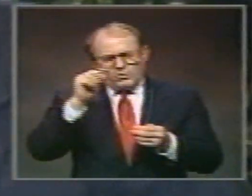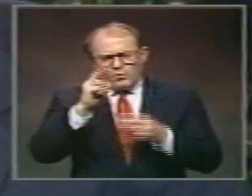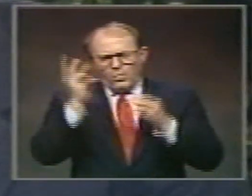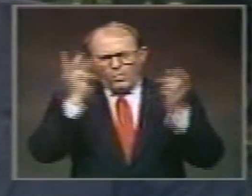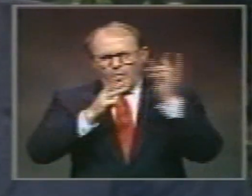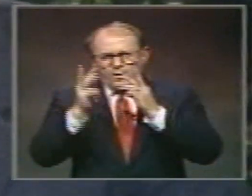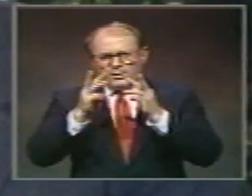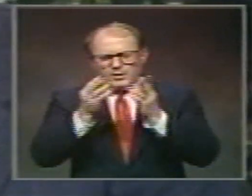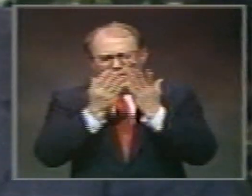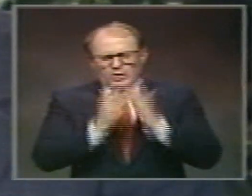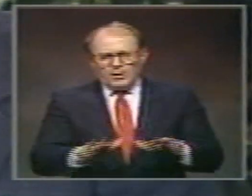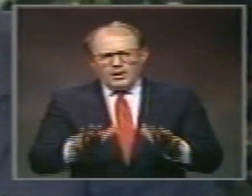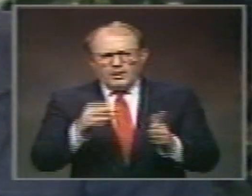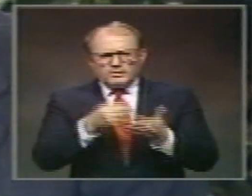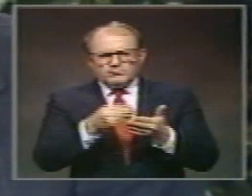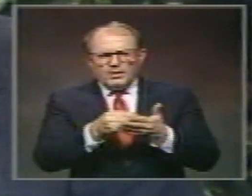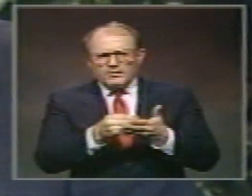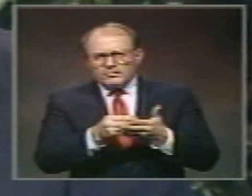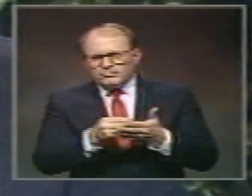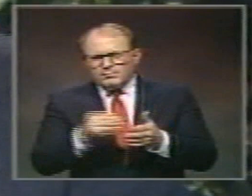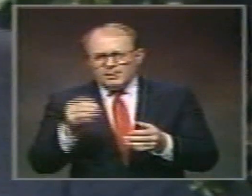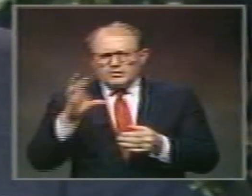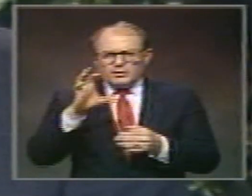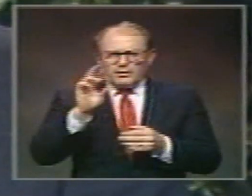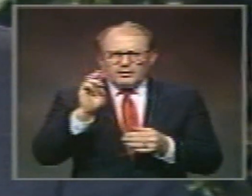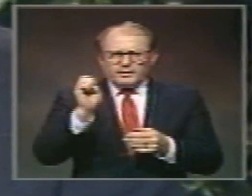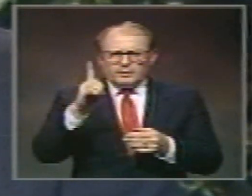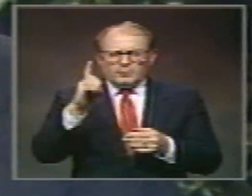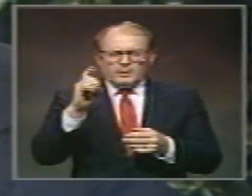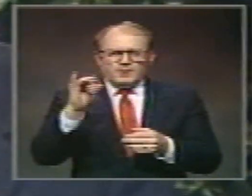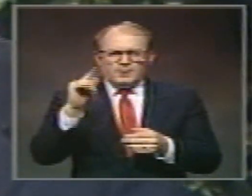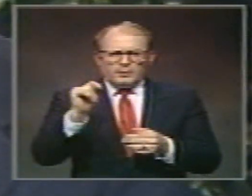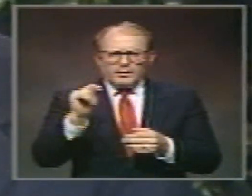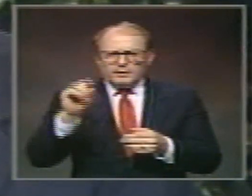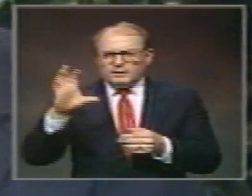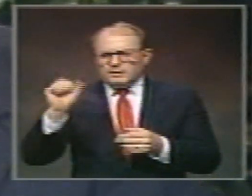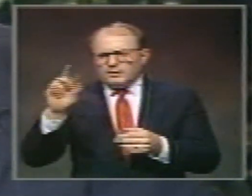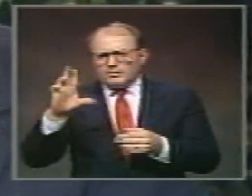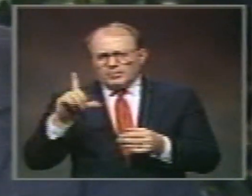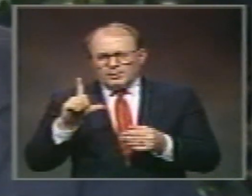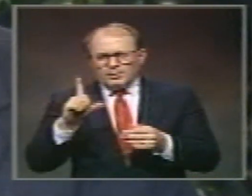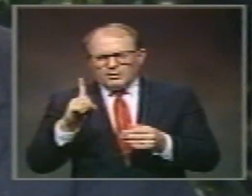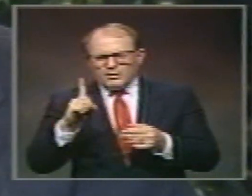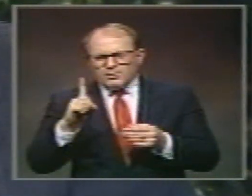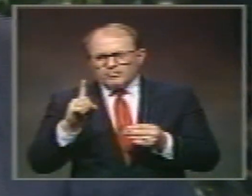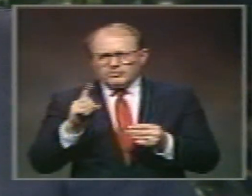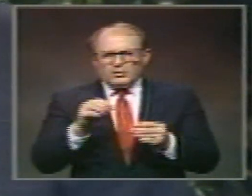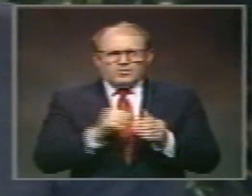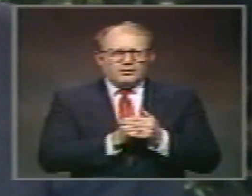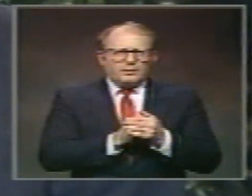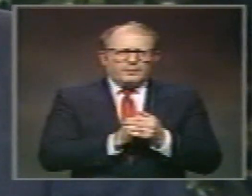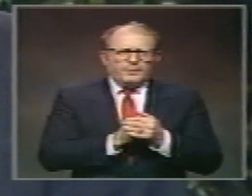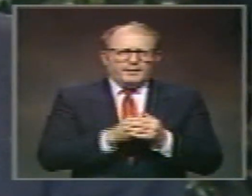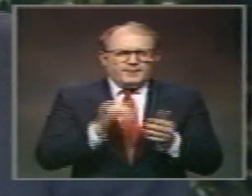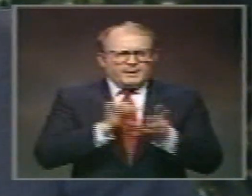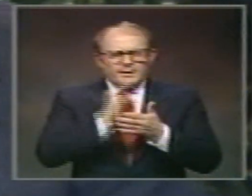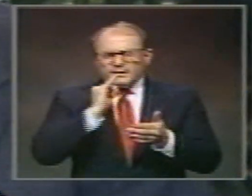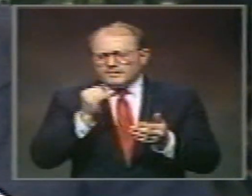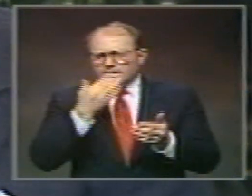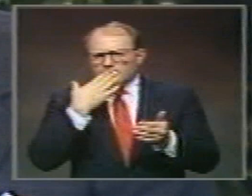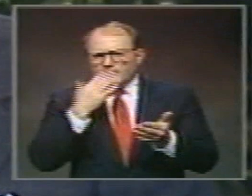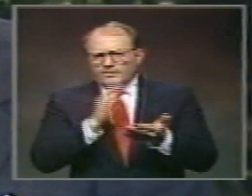money and credit cards, driver's license, social security number? Well, that's